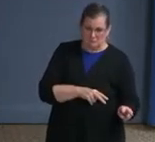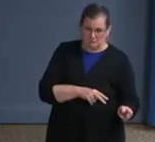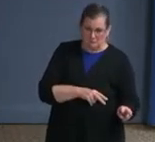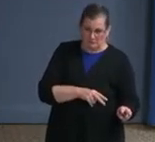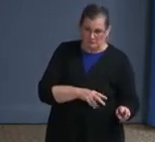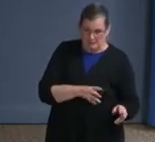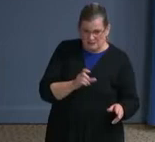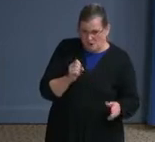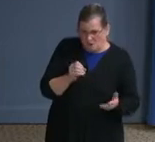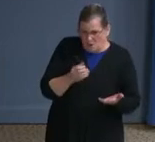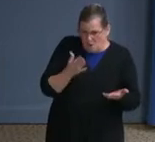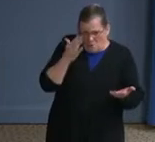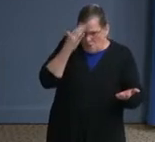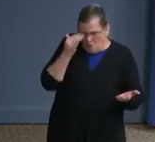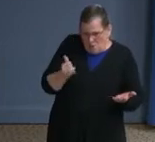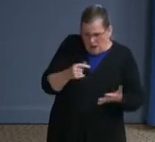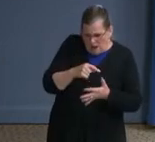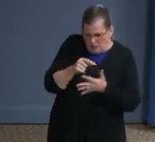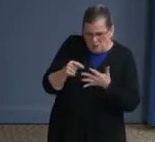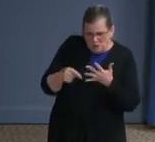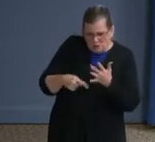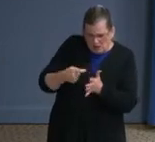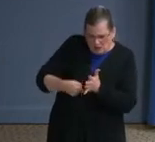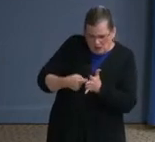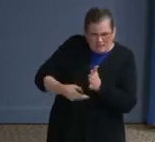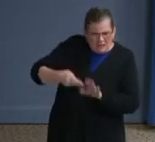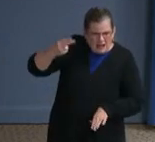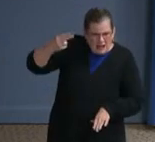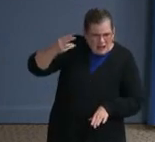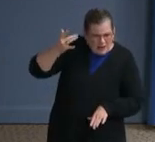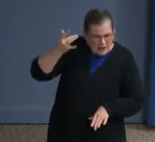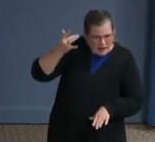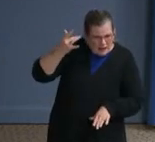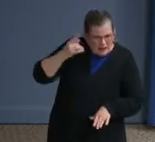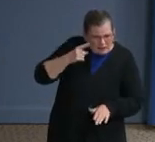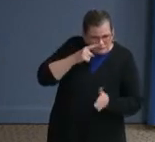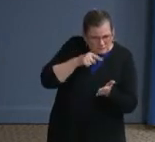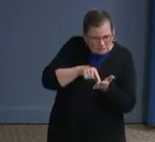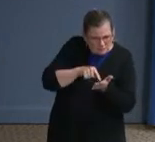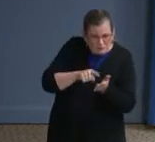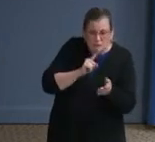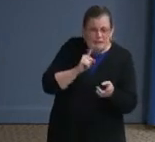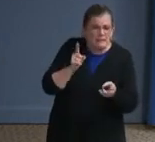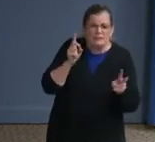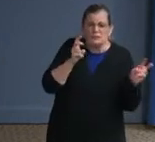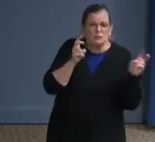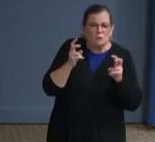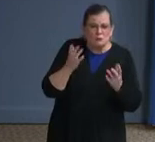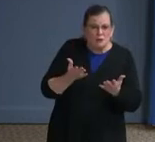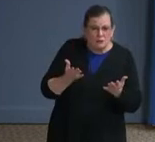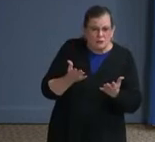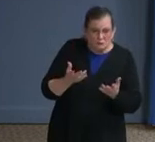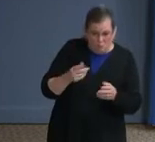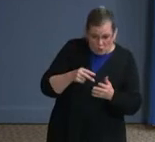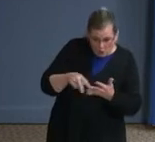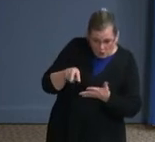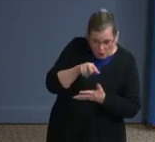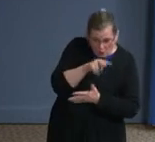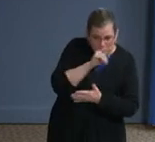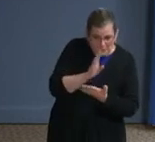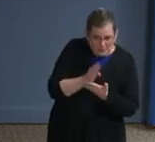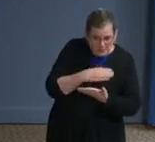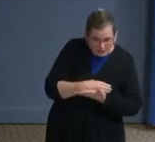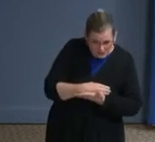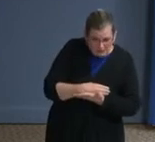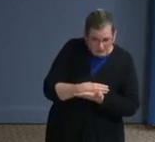ask, why were the expenses that high? I want to remind you the issue with regard to that reprogramming, which I think is